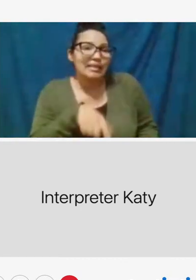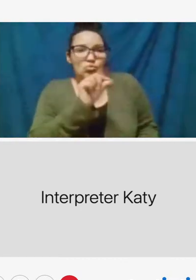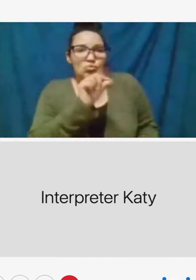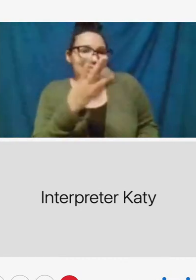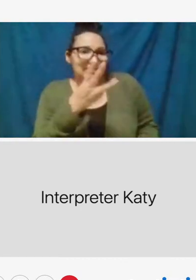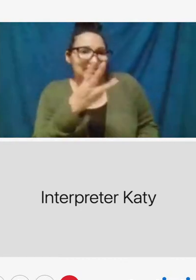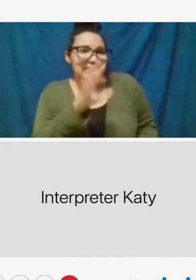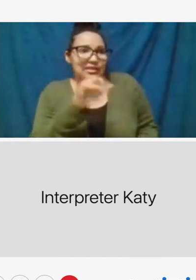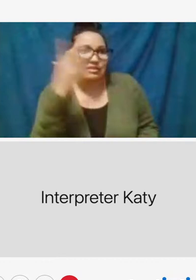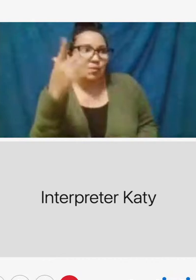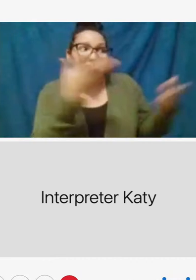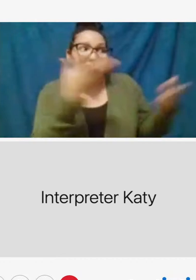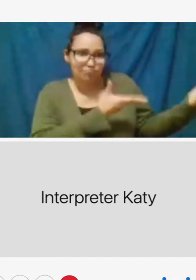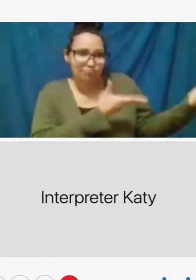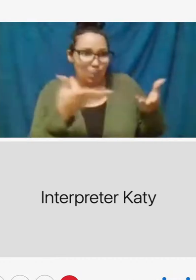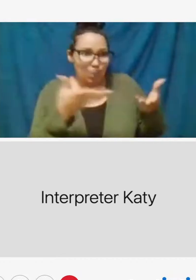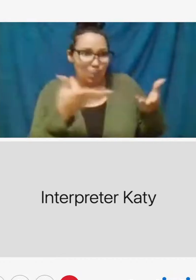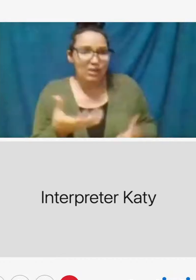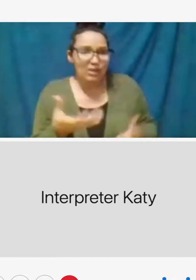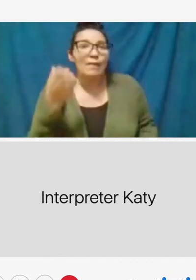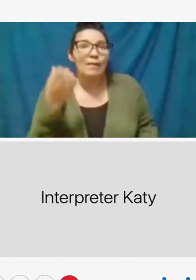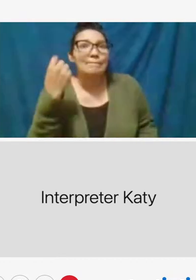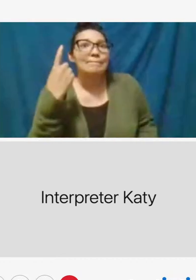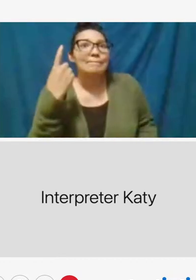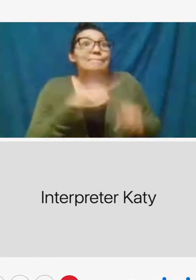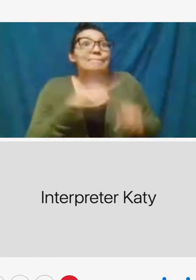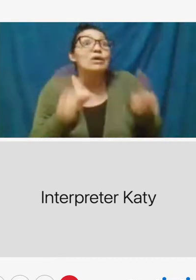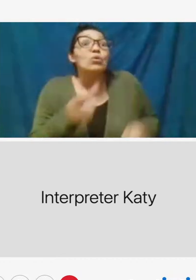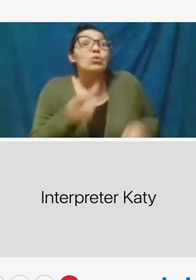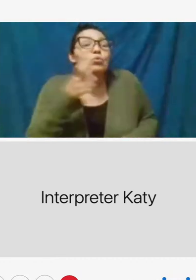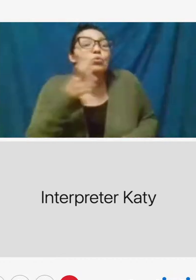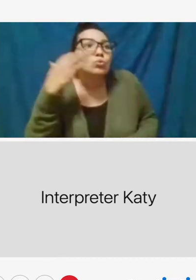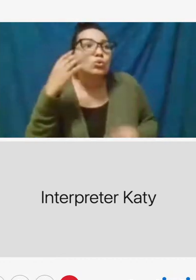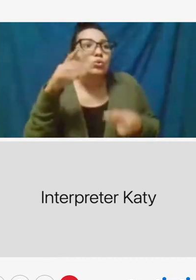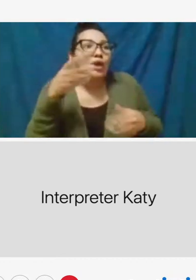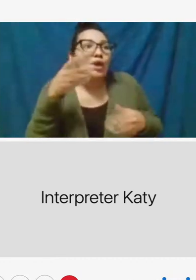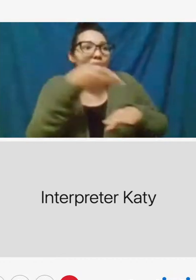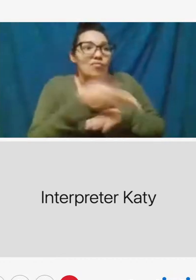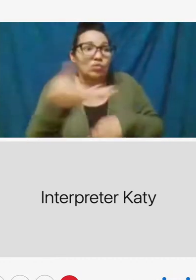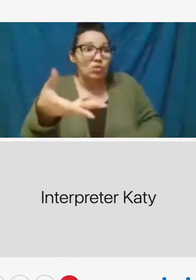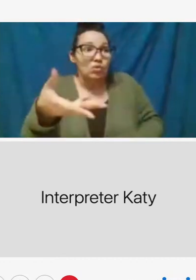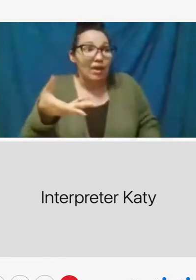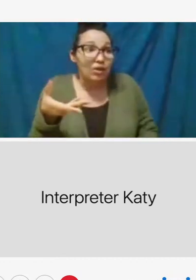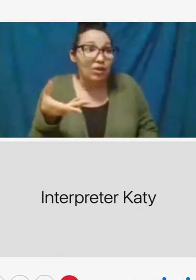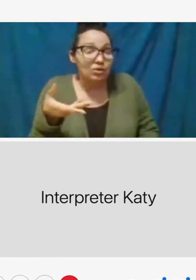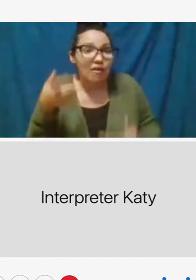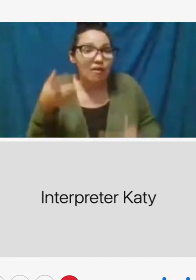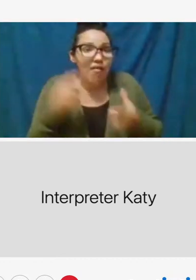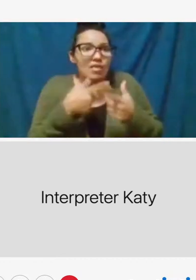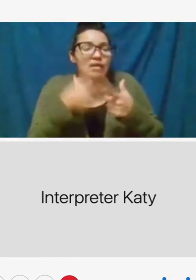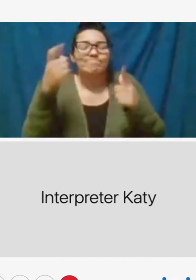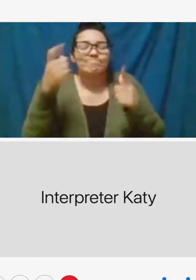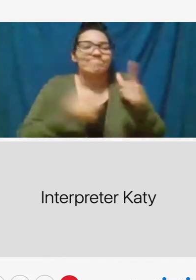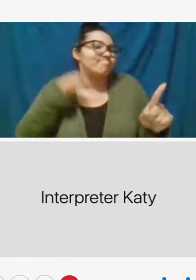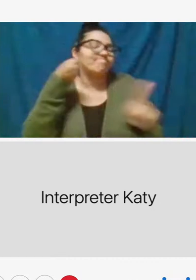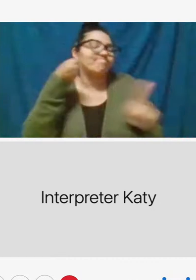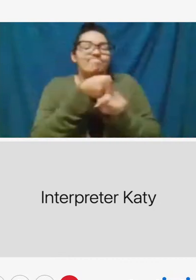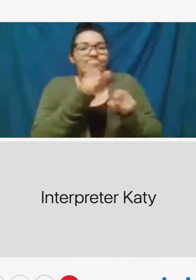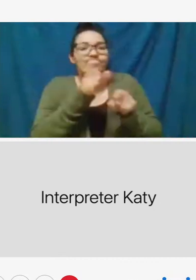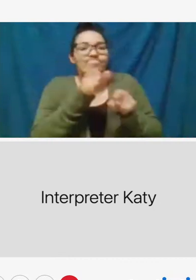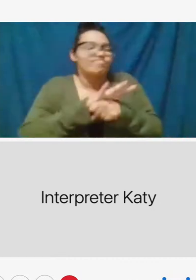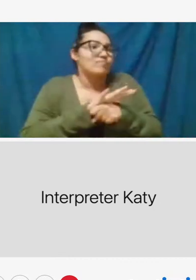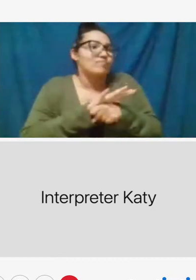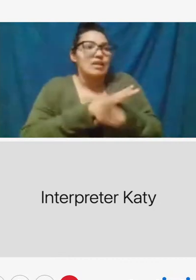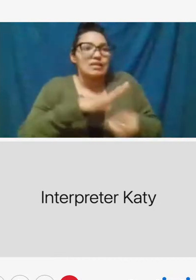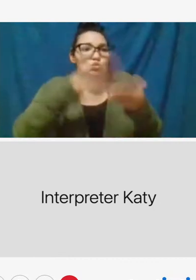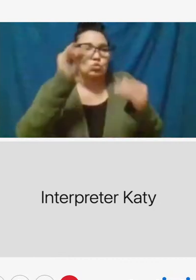here but who knew that after when you after you were hired then there would be a pandemic and students would be learning at home and